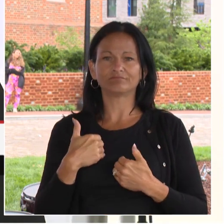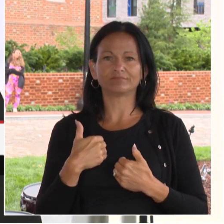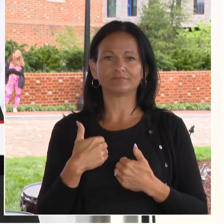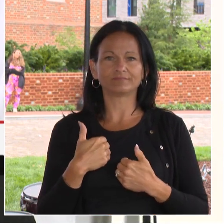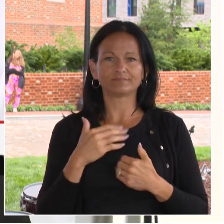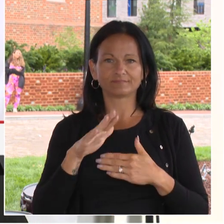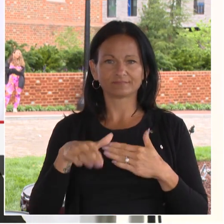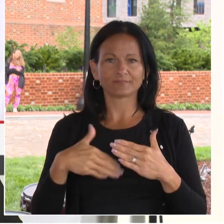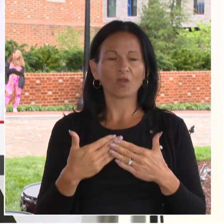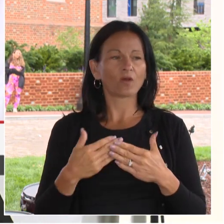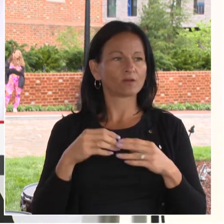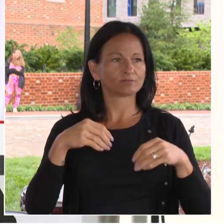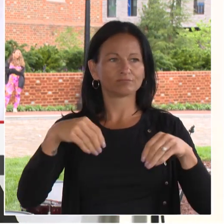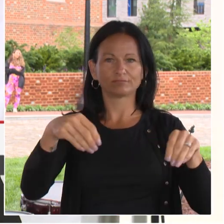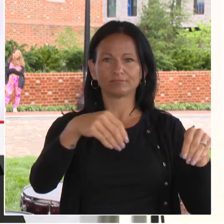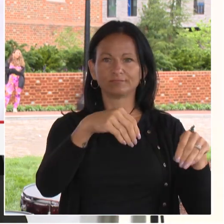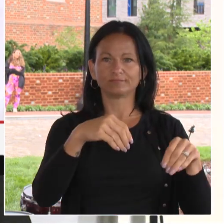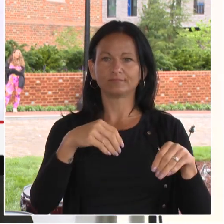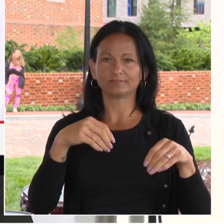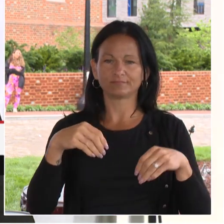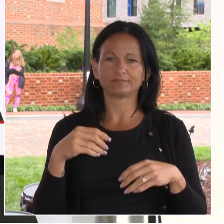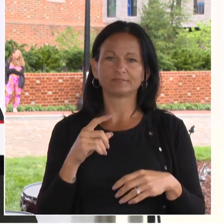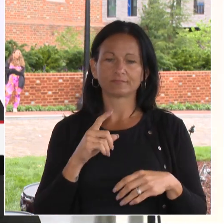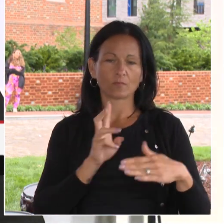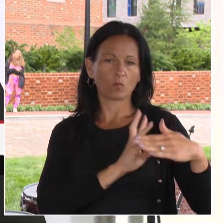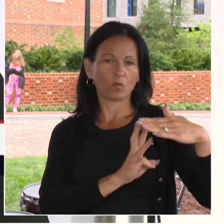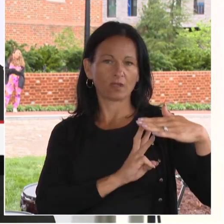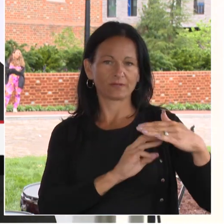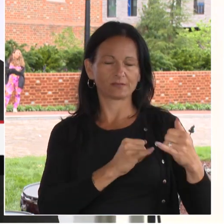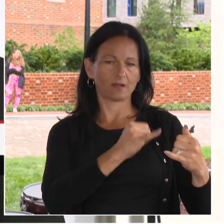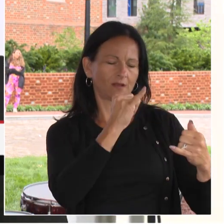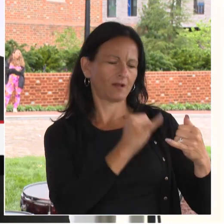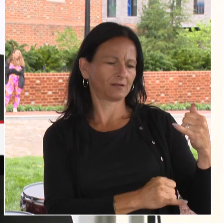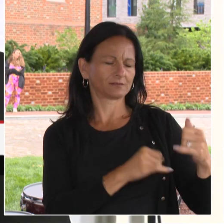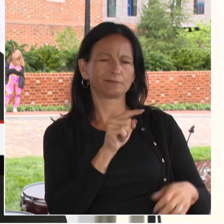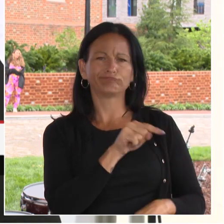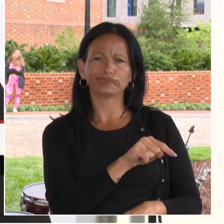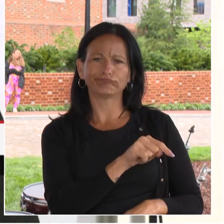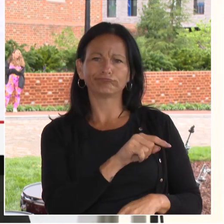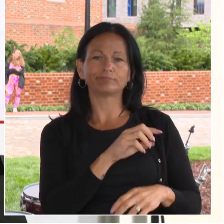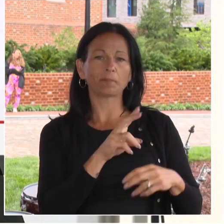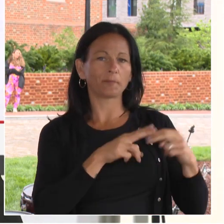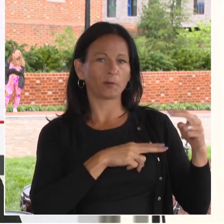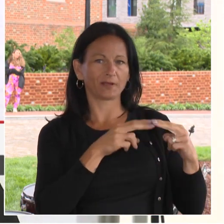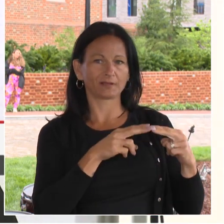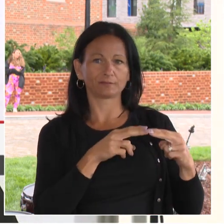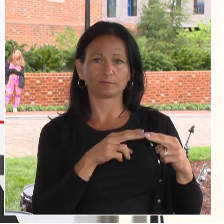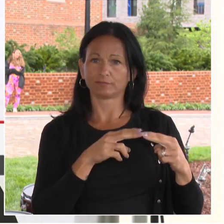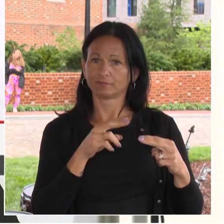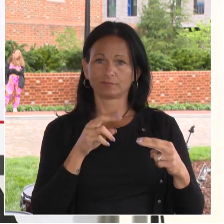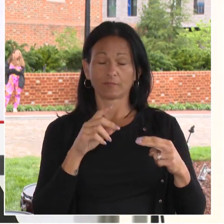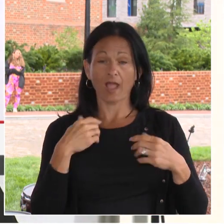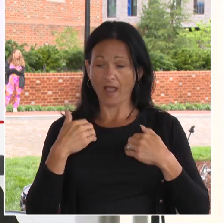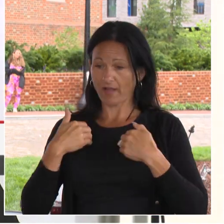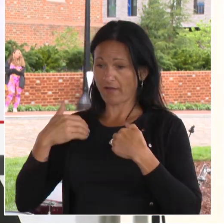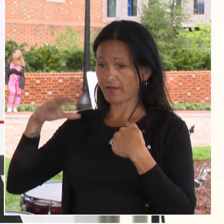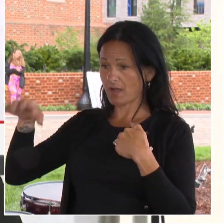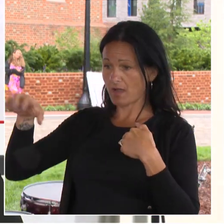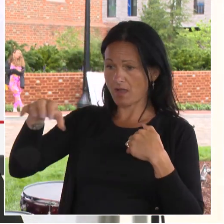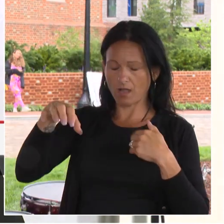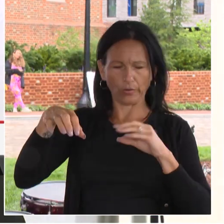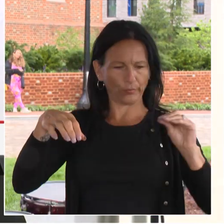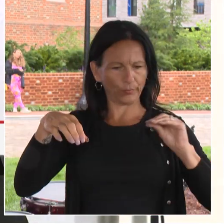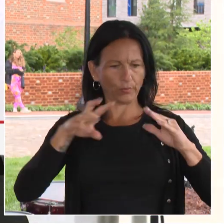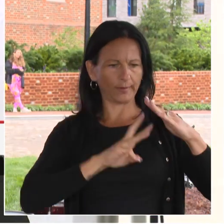want. Wegmans was the last. We just don't have every type of grocery store everywhere we want it.